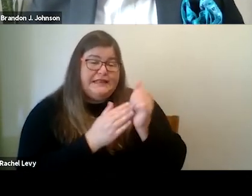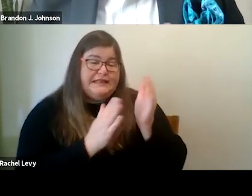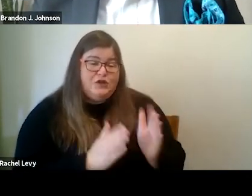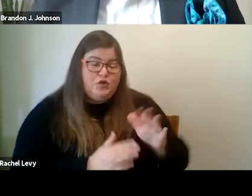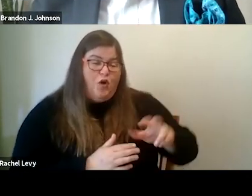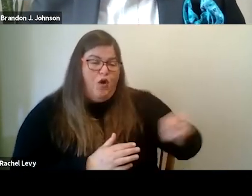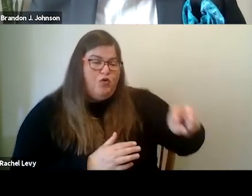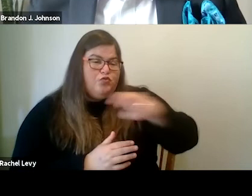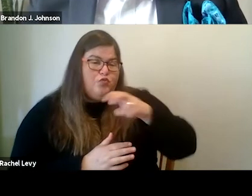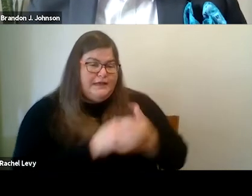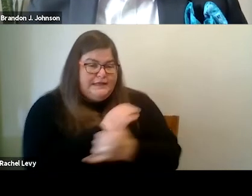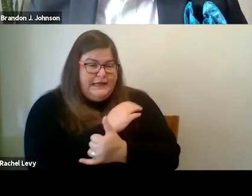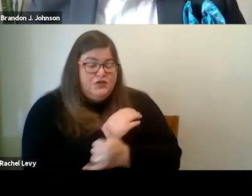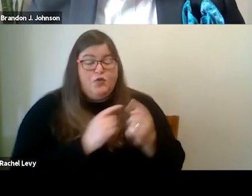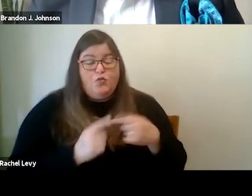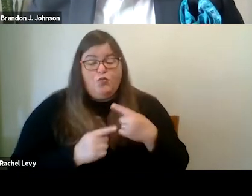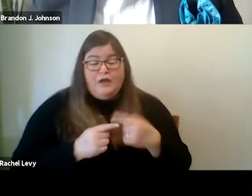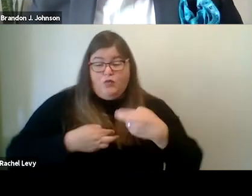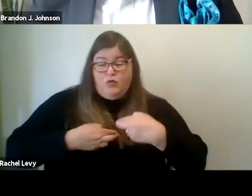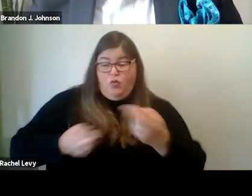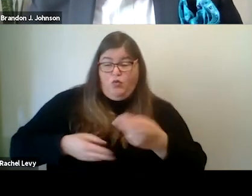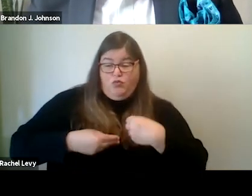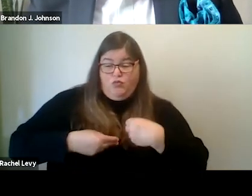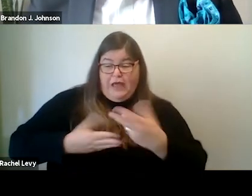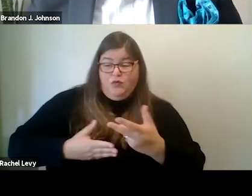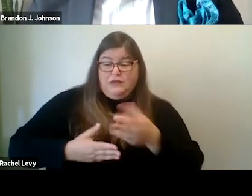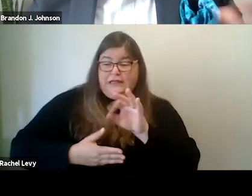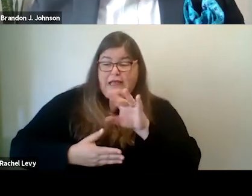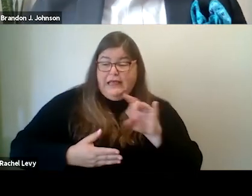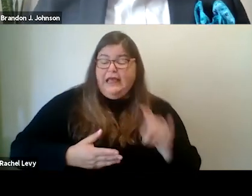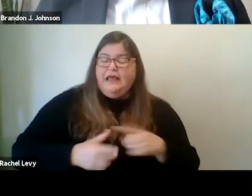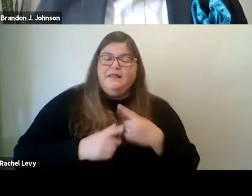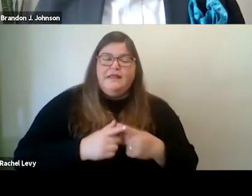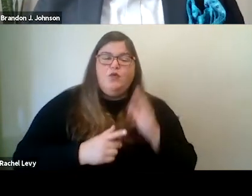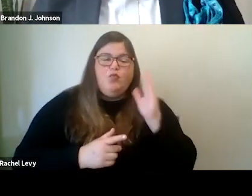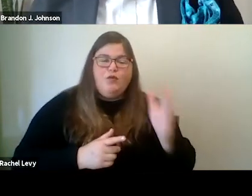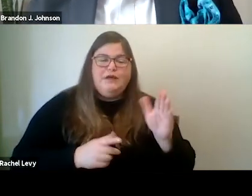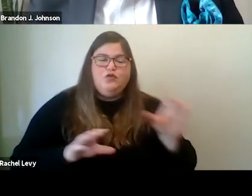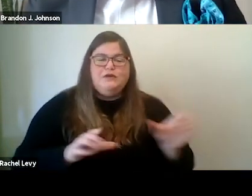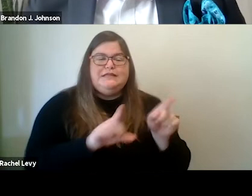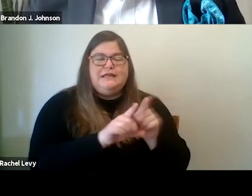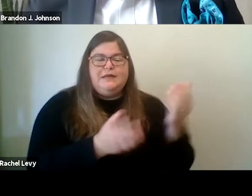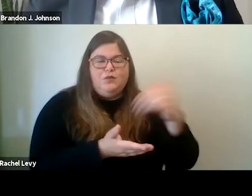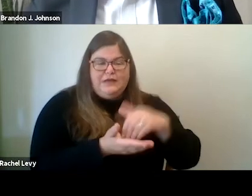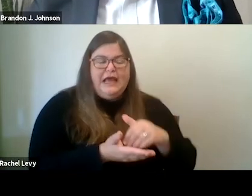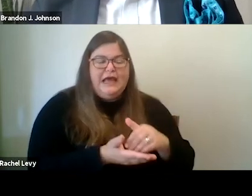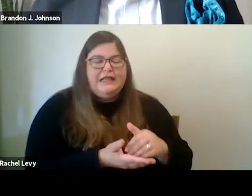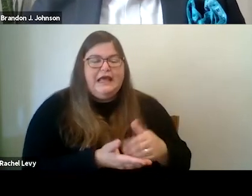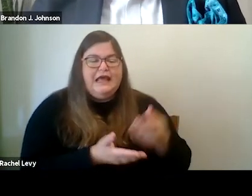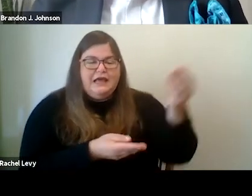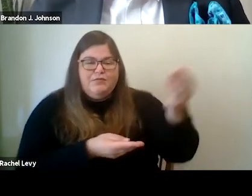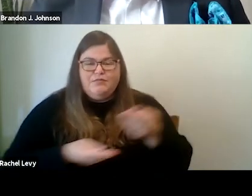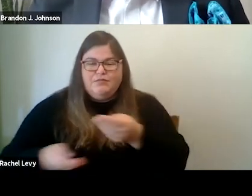988 is on and active, we will be doing the same thing there as well. Fielding questions, having individuals be able